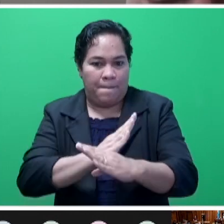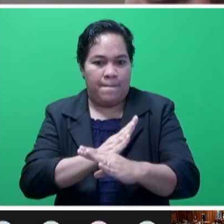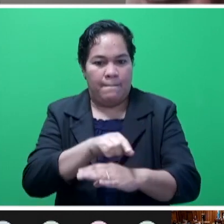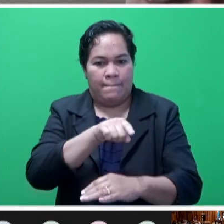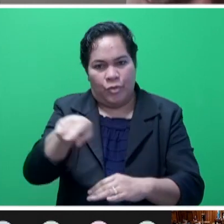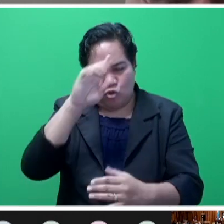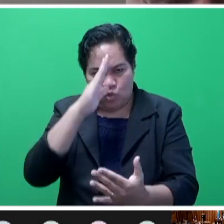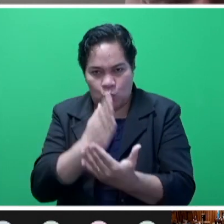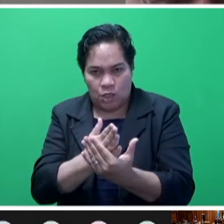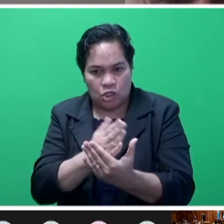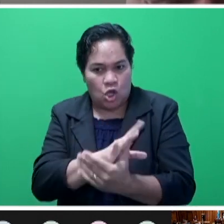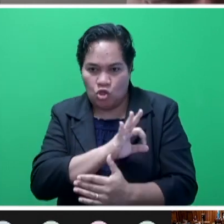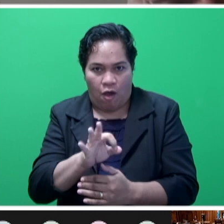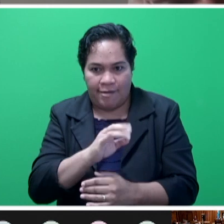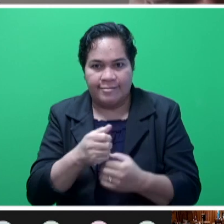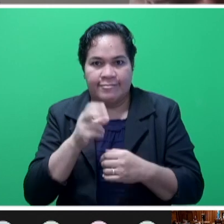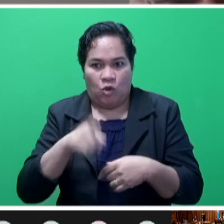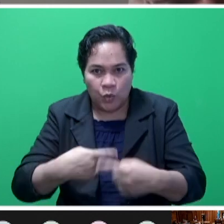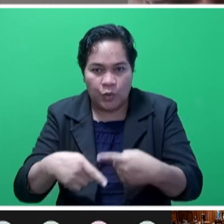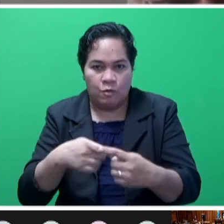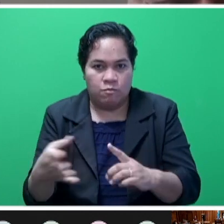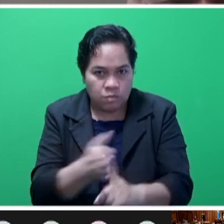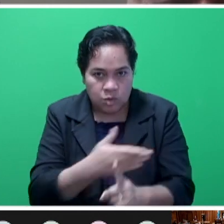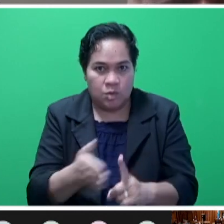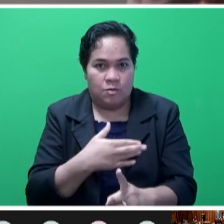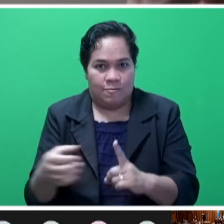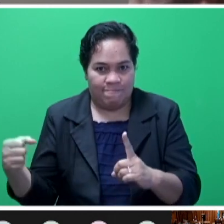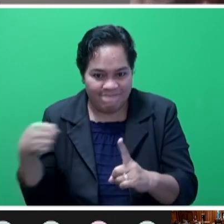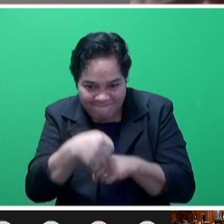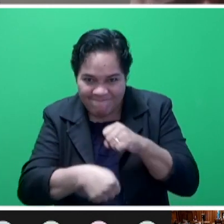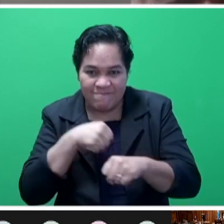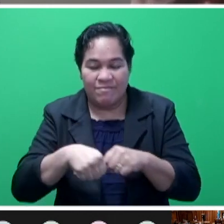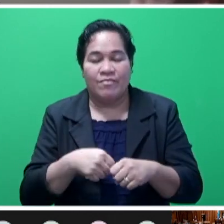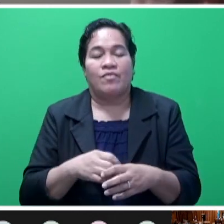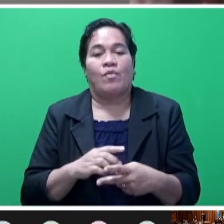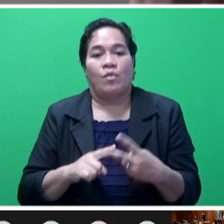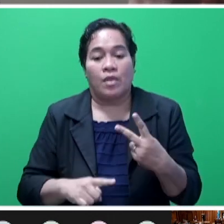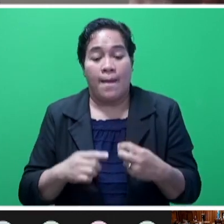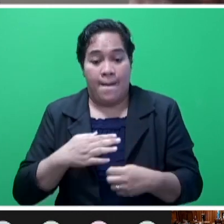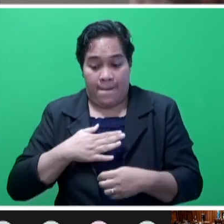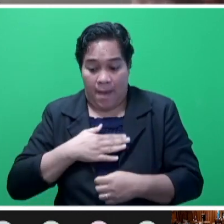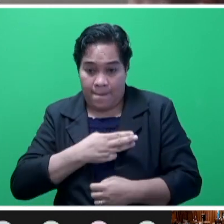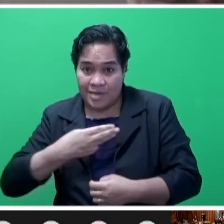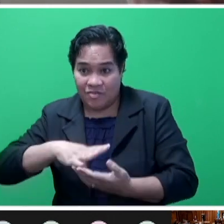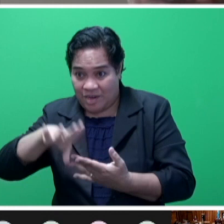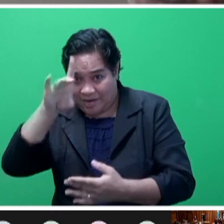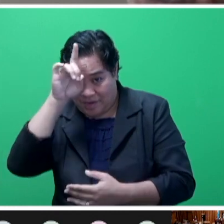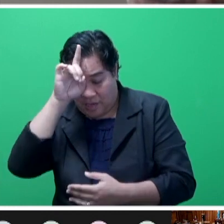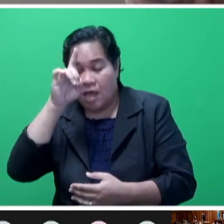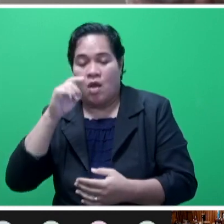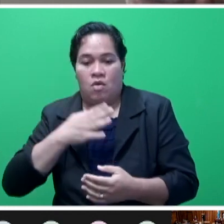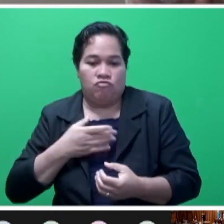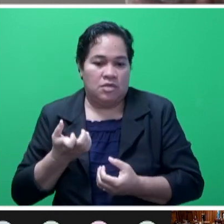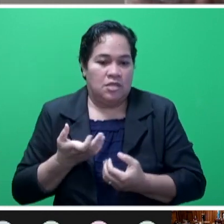a whole as to not engage in bullying and brawling. Mr. Speaker, my ministry is committed at providing education